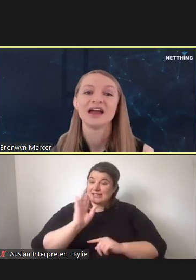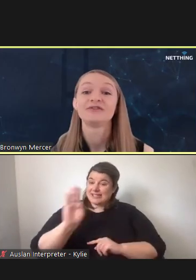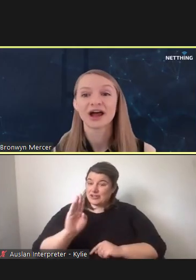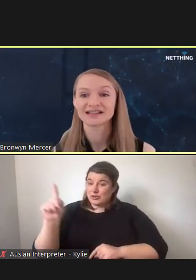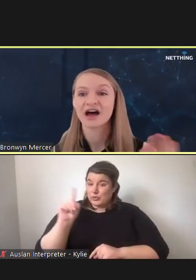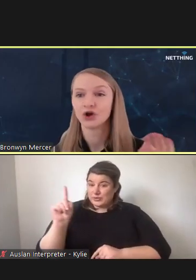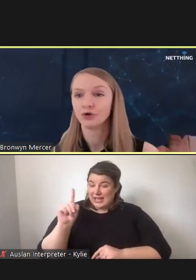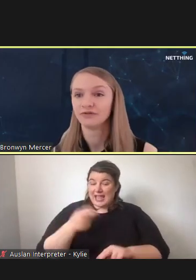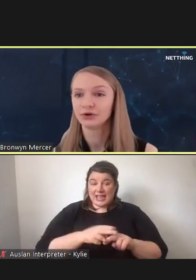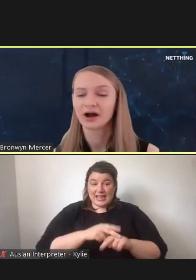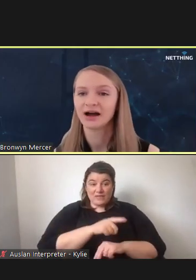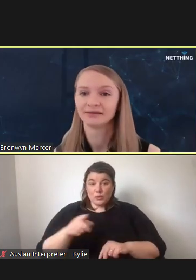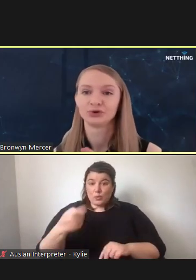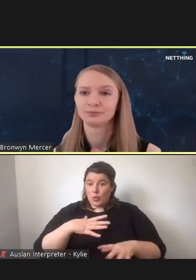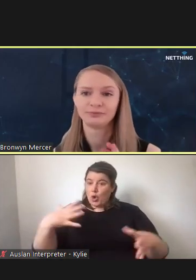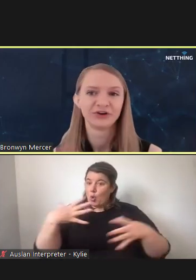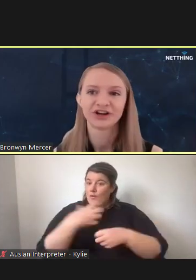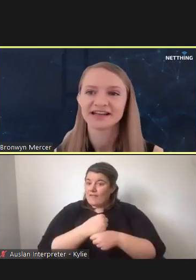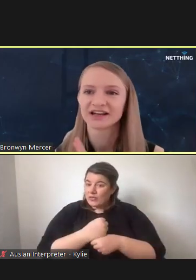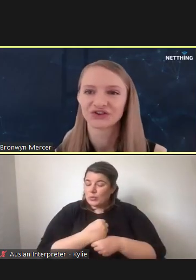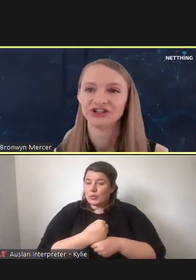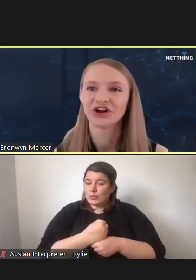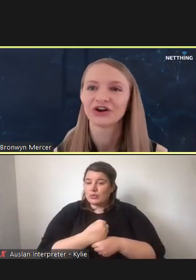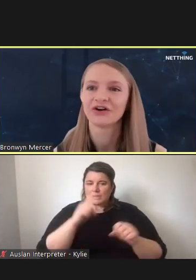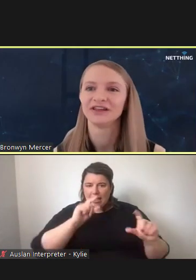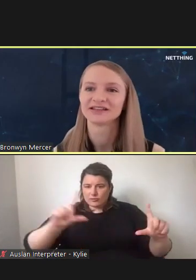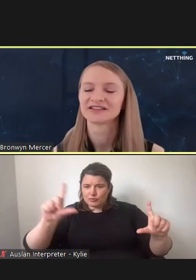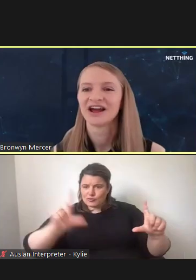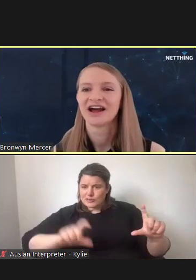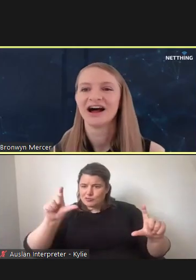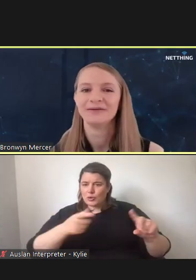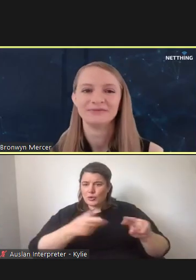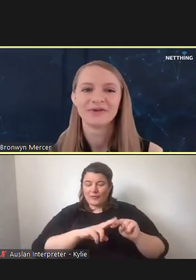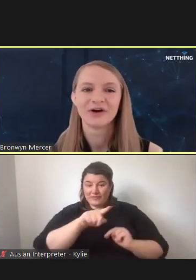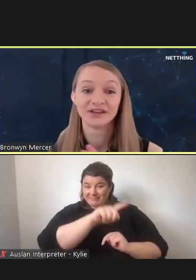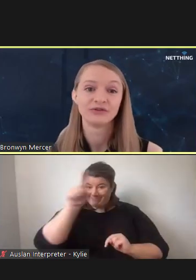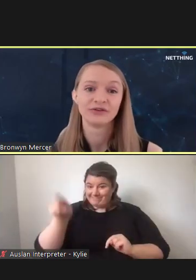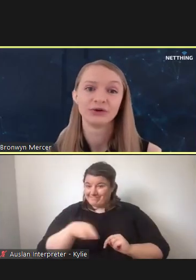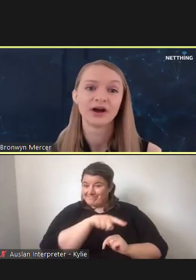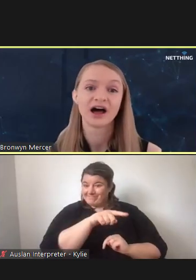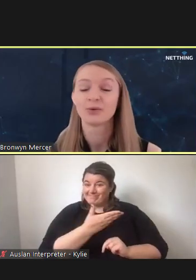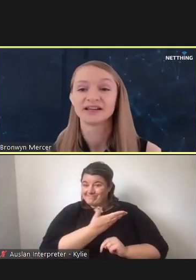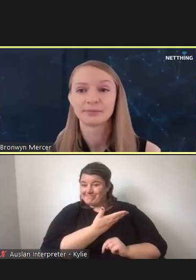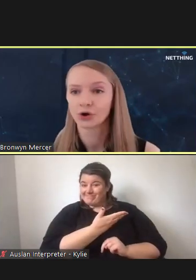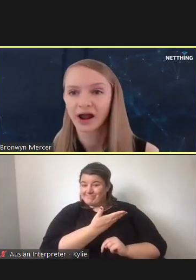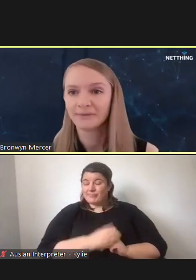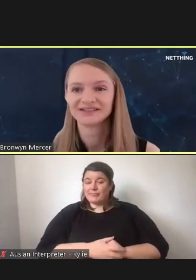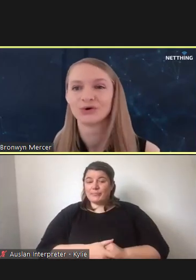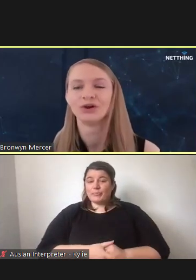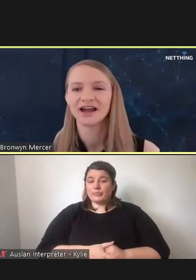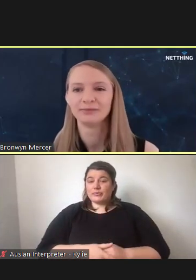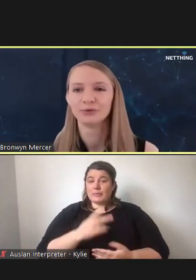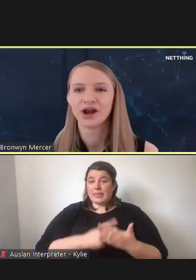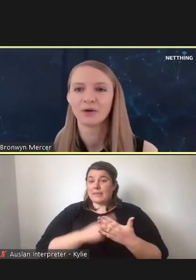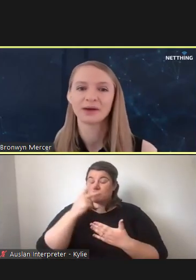And if you'd like to have an overview, feel free to take a screenshot of this overview. Otherwise, the program is